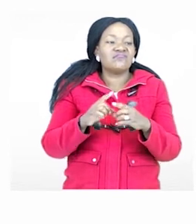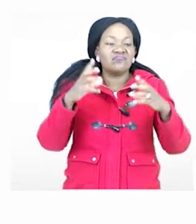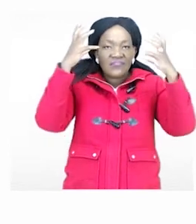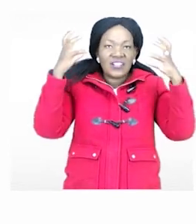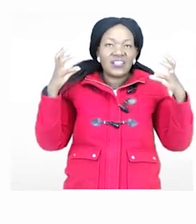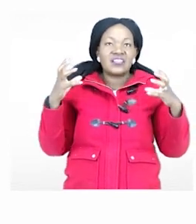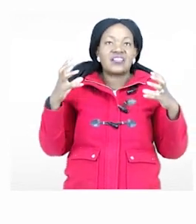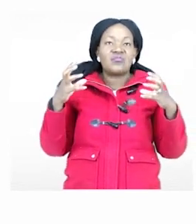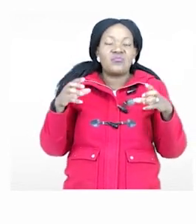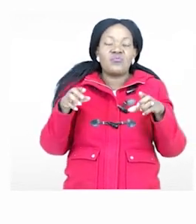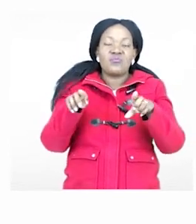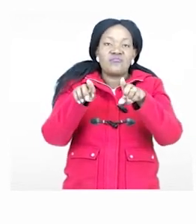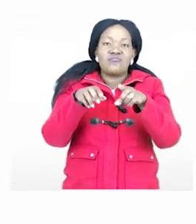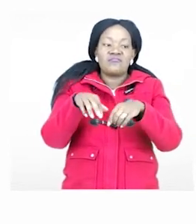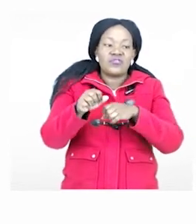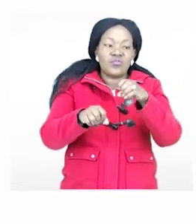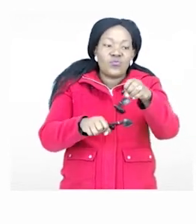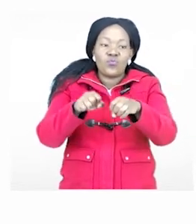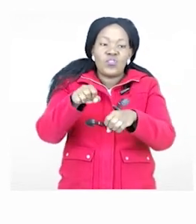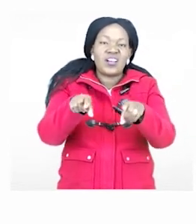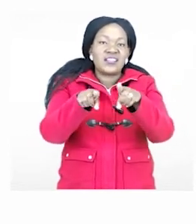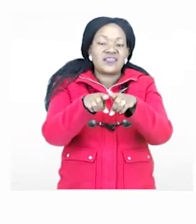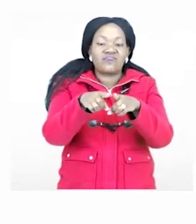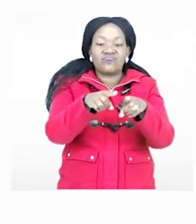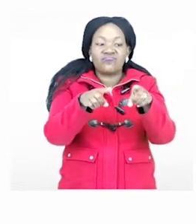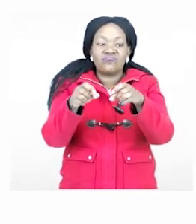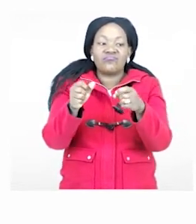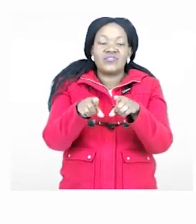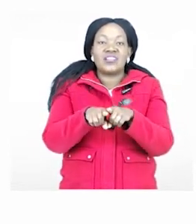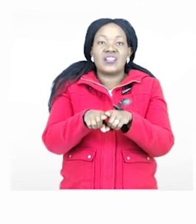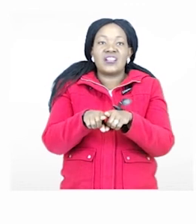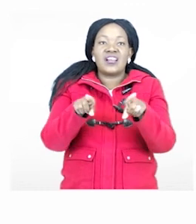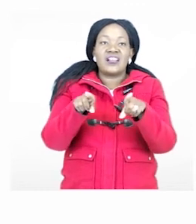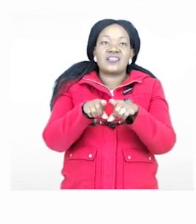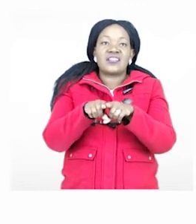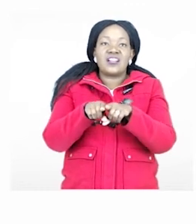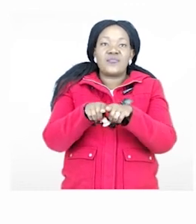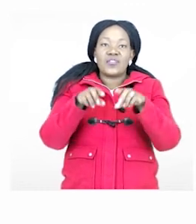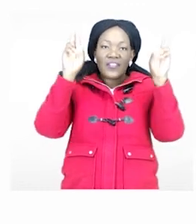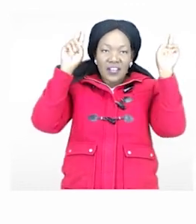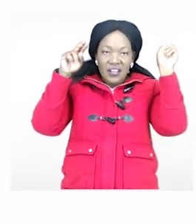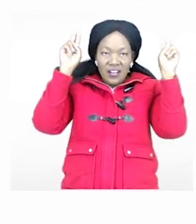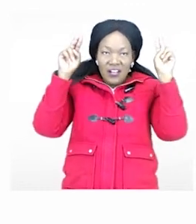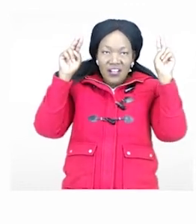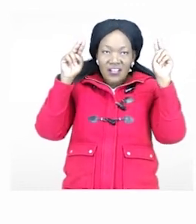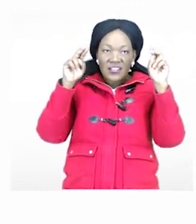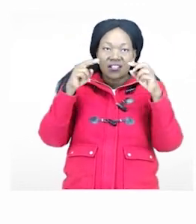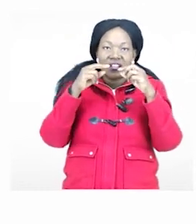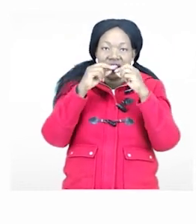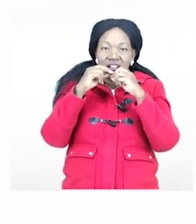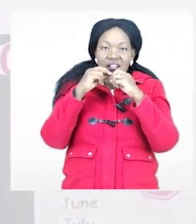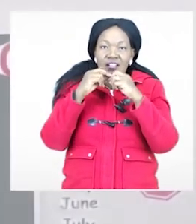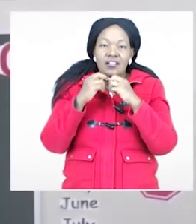and the other one is walking another way. Same with the bunnies and same with the hippos. Now I have a good example for you